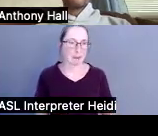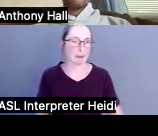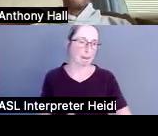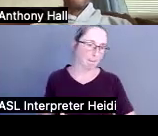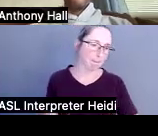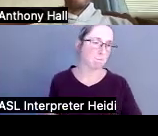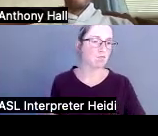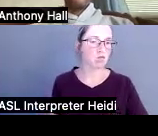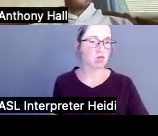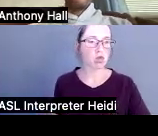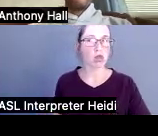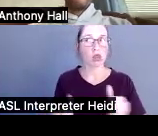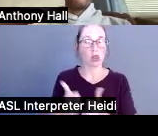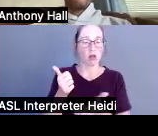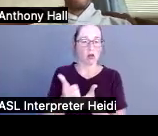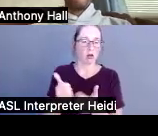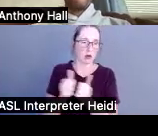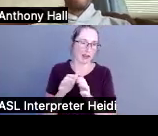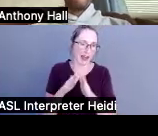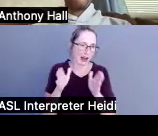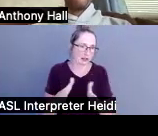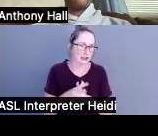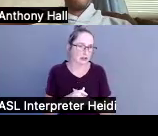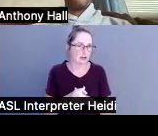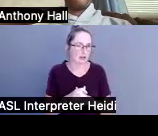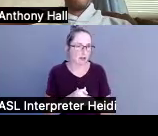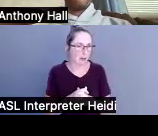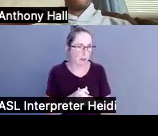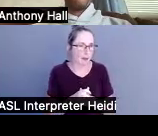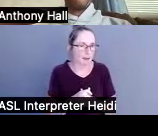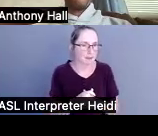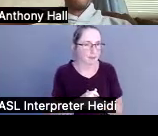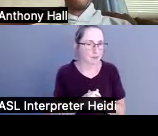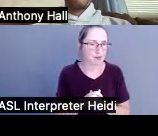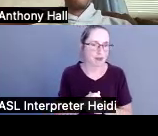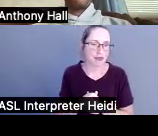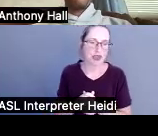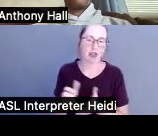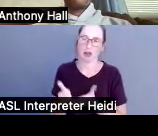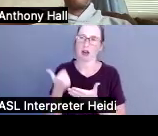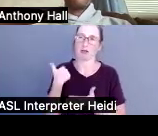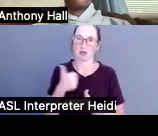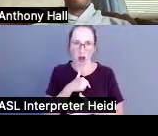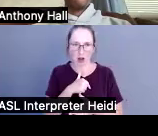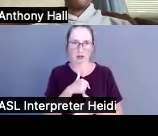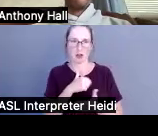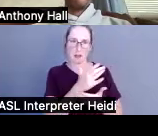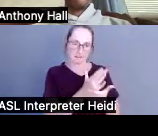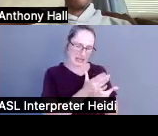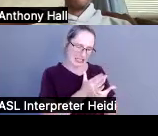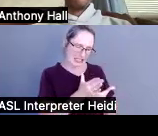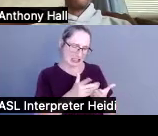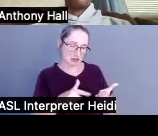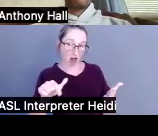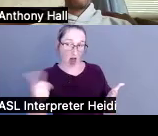far as how it helped with the housing, it helped us pick up the pieces that our other